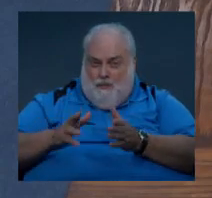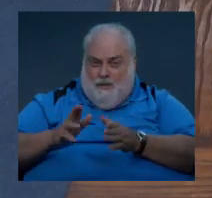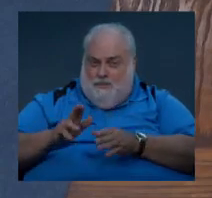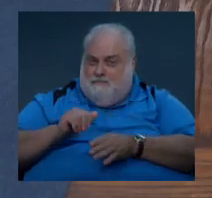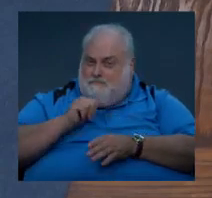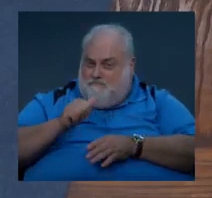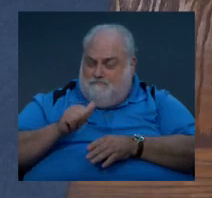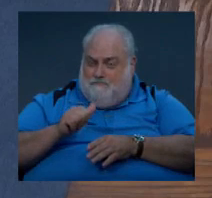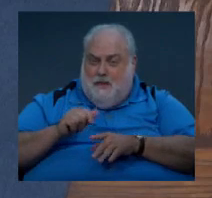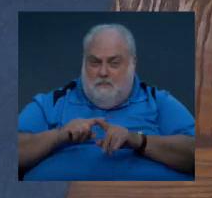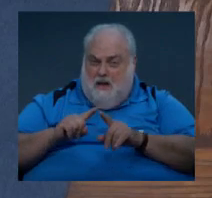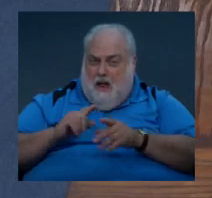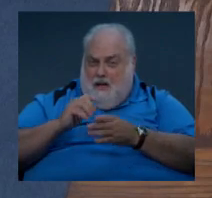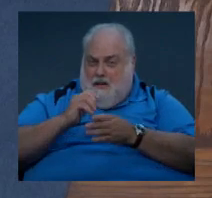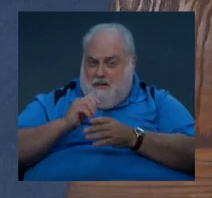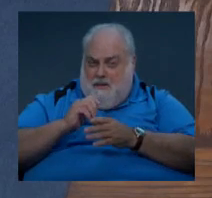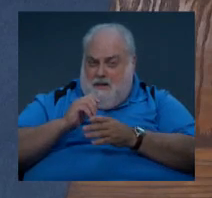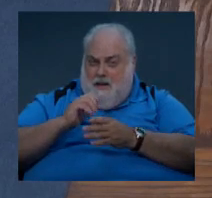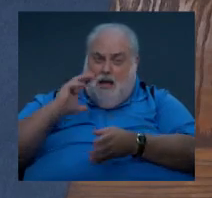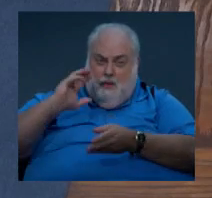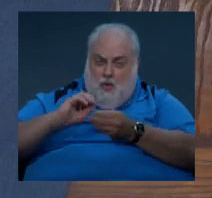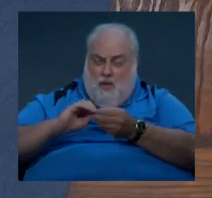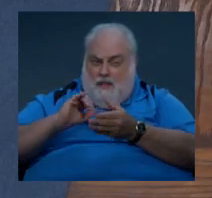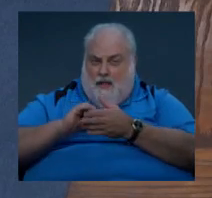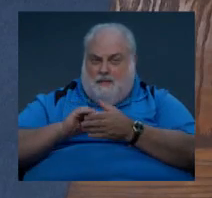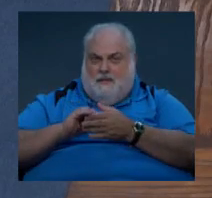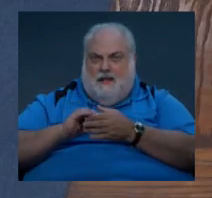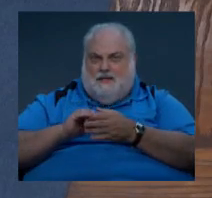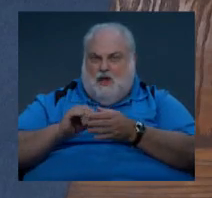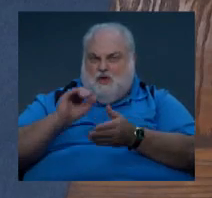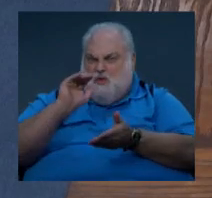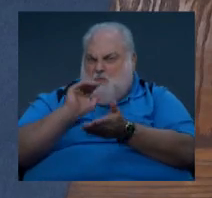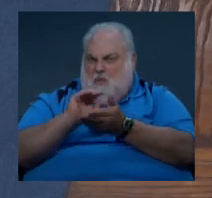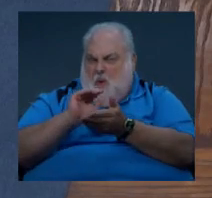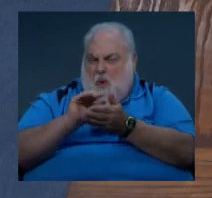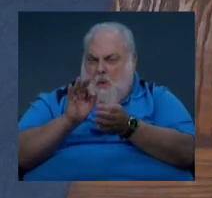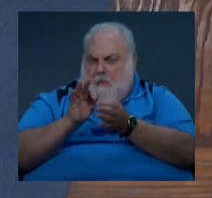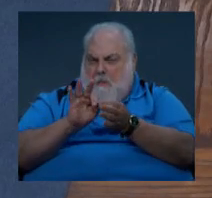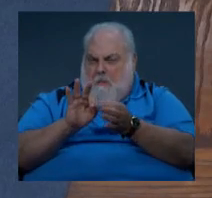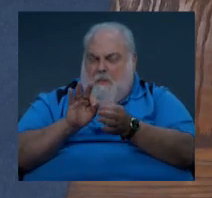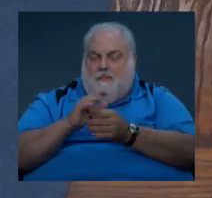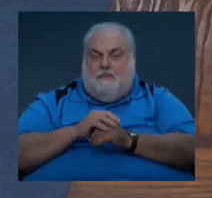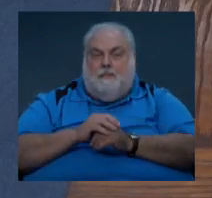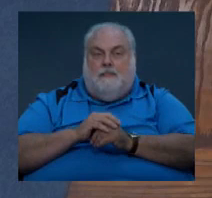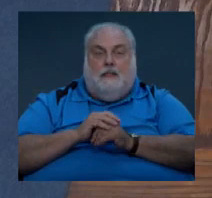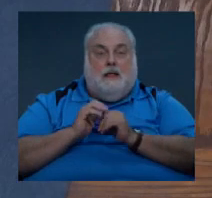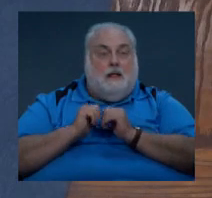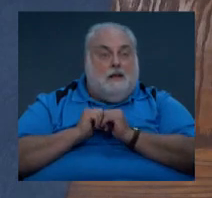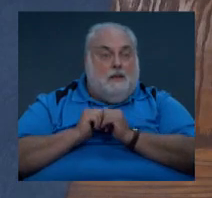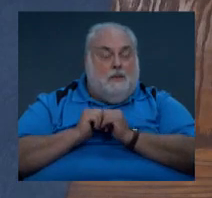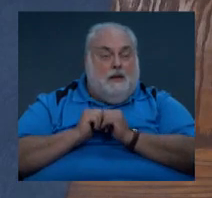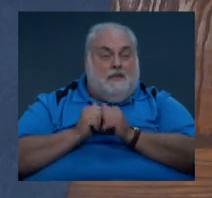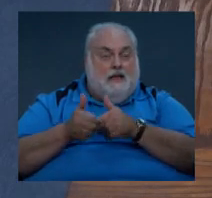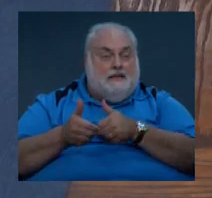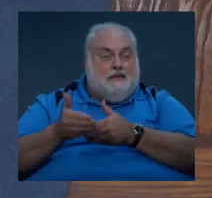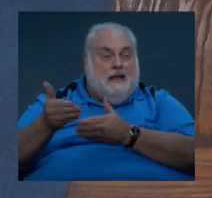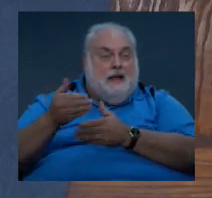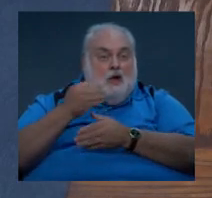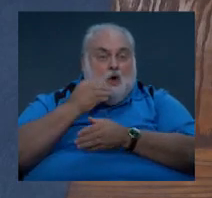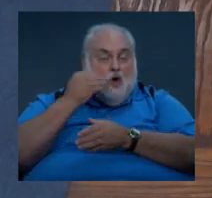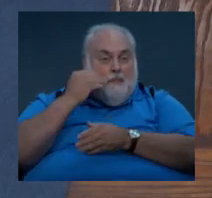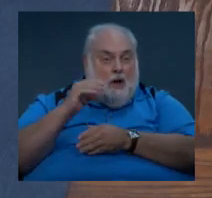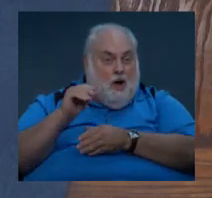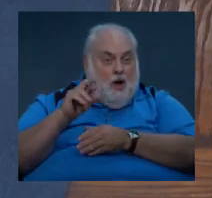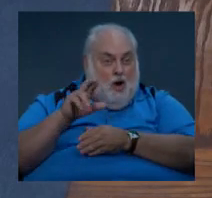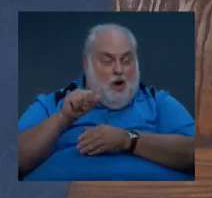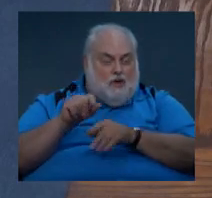Okay. But I can get you that total. That's very small. And with The take-home